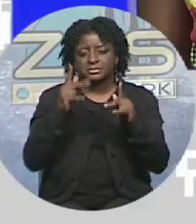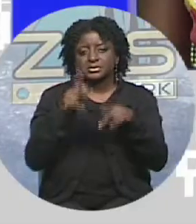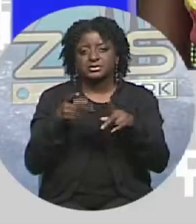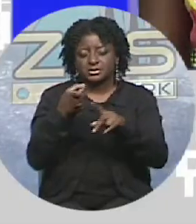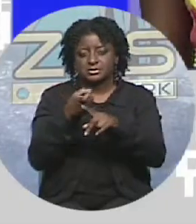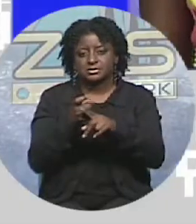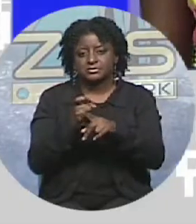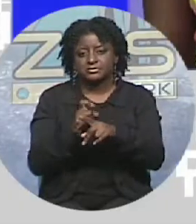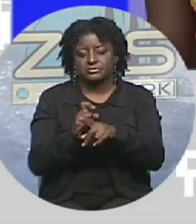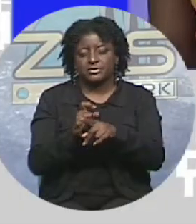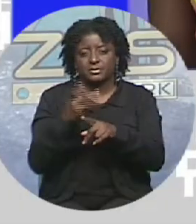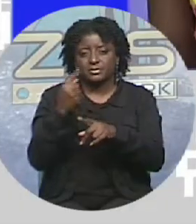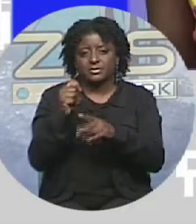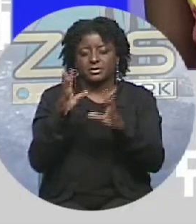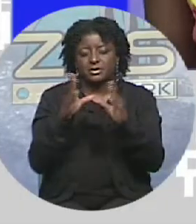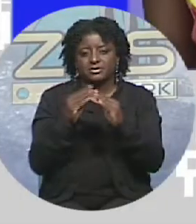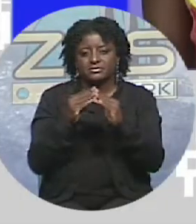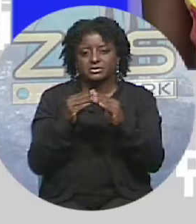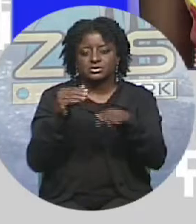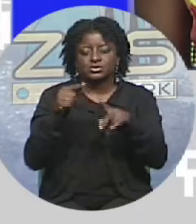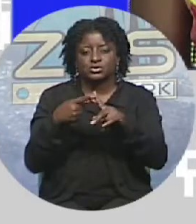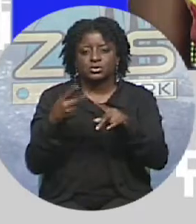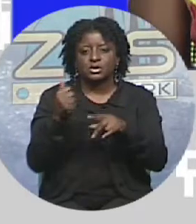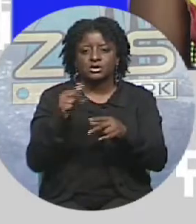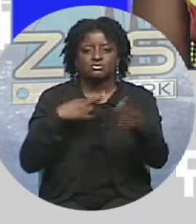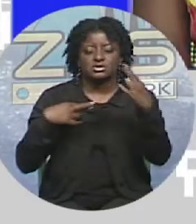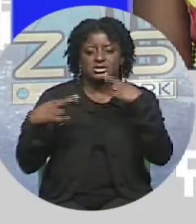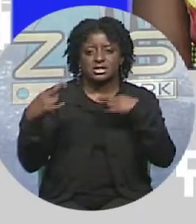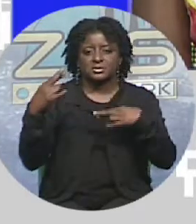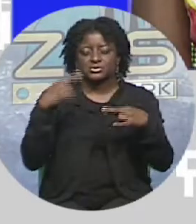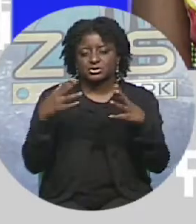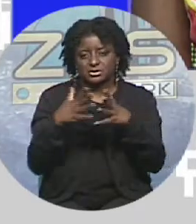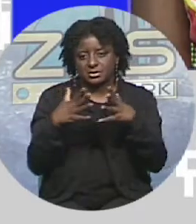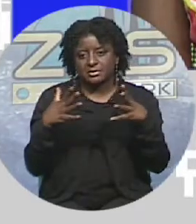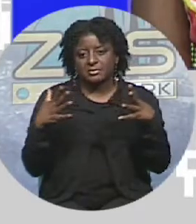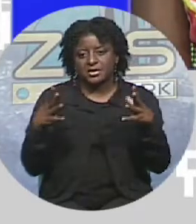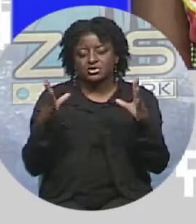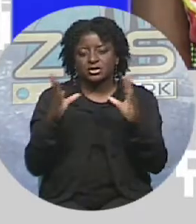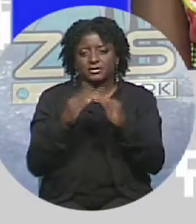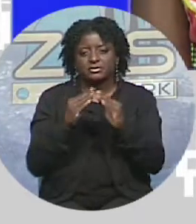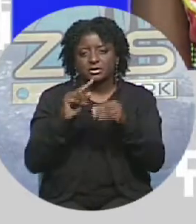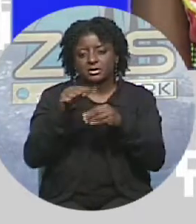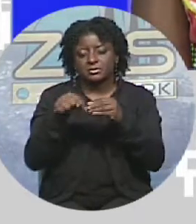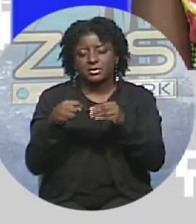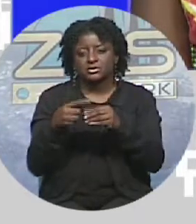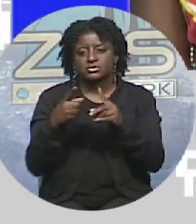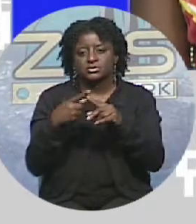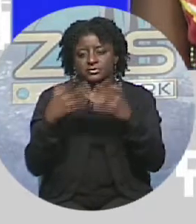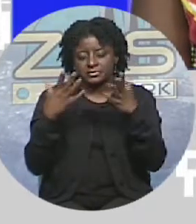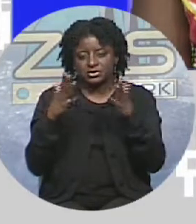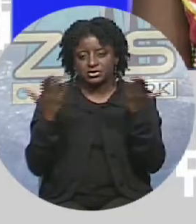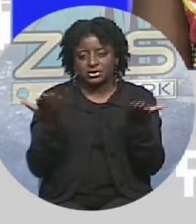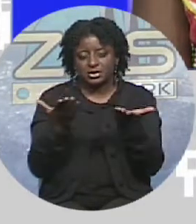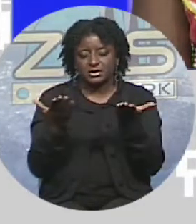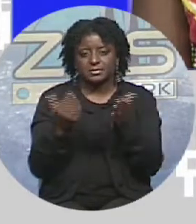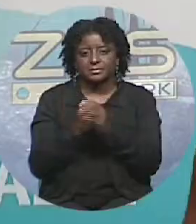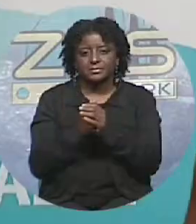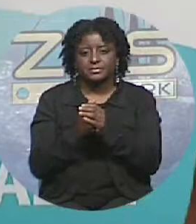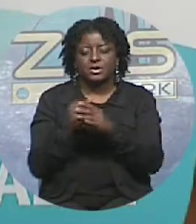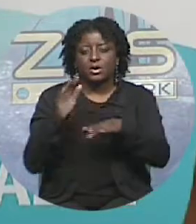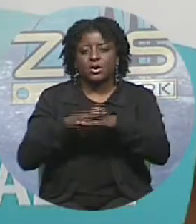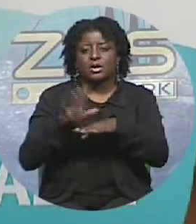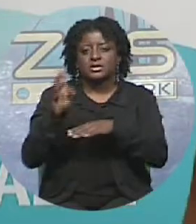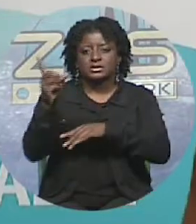where Altavis Munnings is standing by as a major conference is about to wrap up here in the Bahamas. Good evening, Alto. Well, day four, Charisma, of